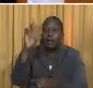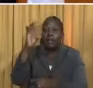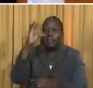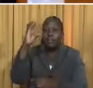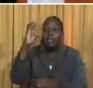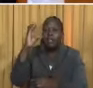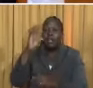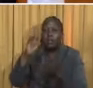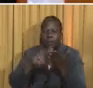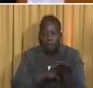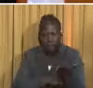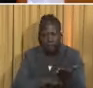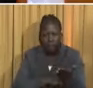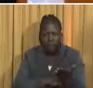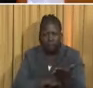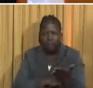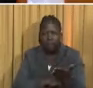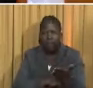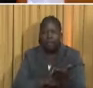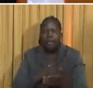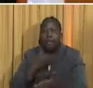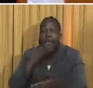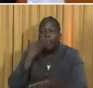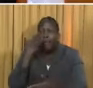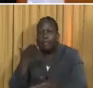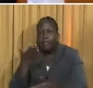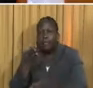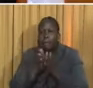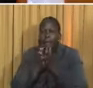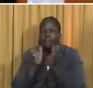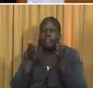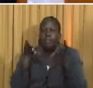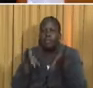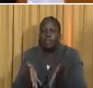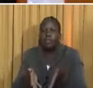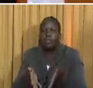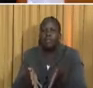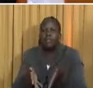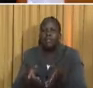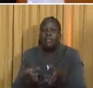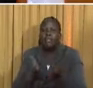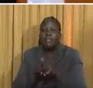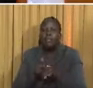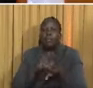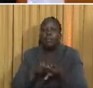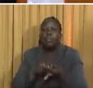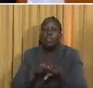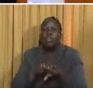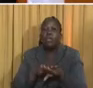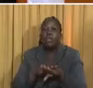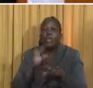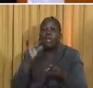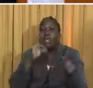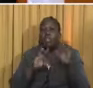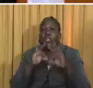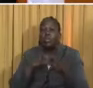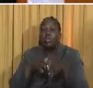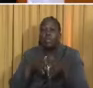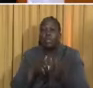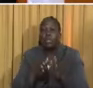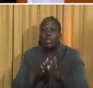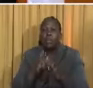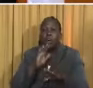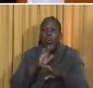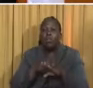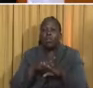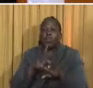elections, the Hansard recording the debate on the Election Laws Amendment Bill 2017.